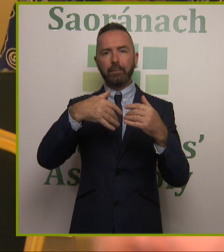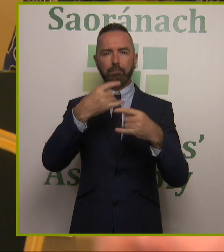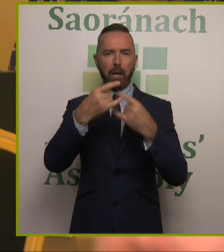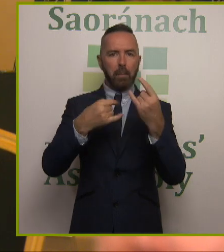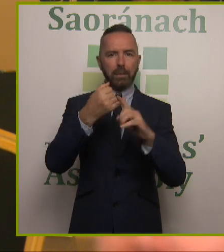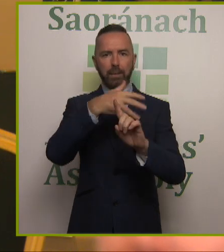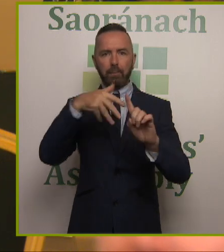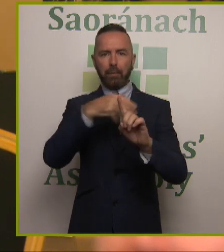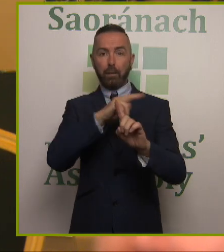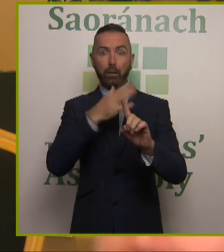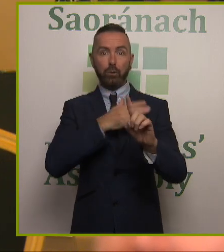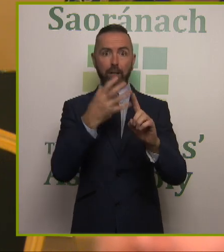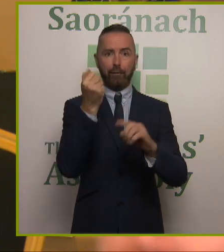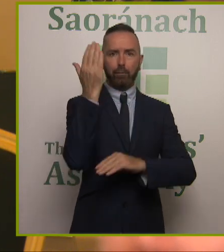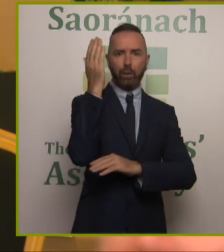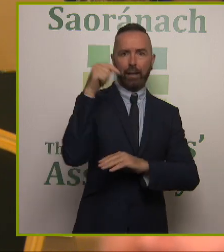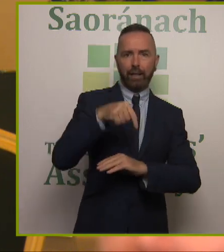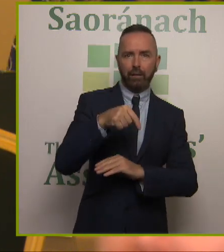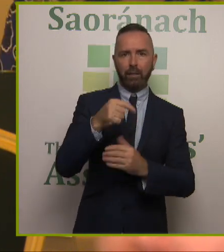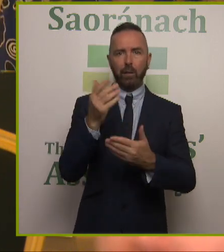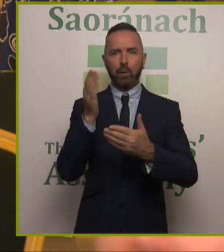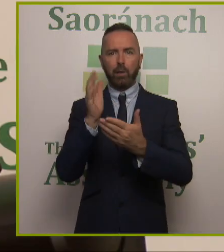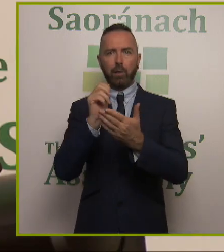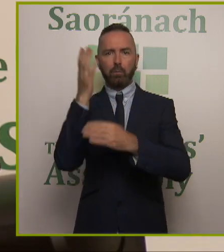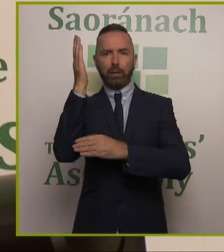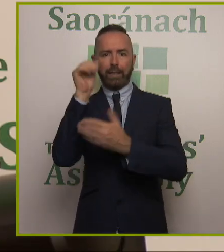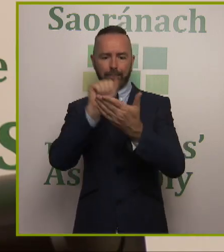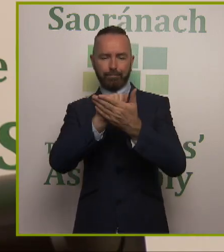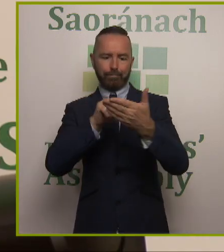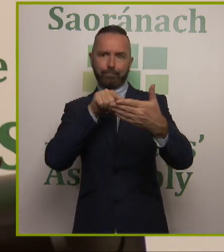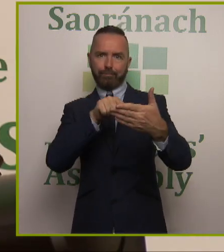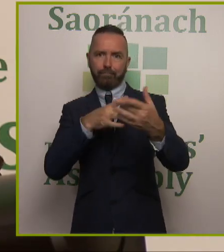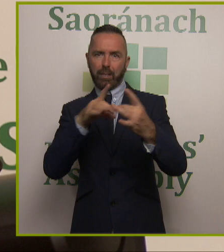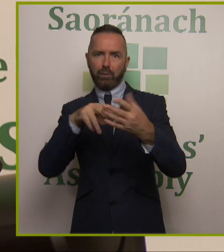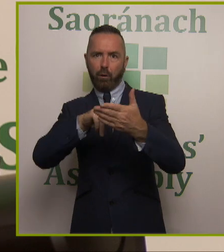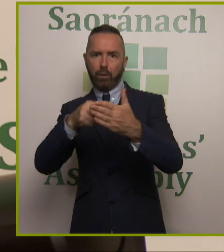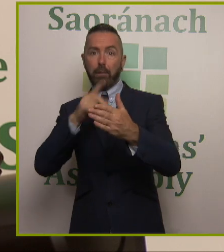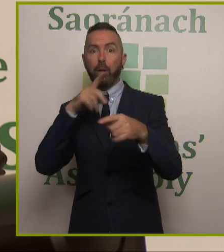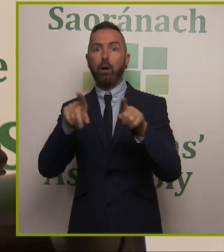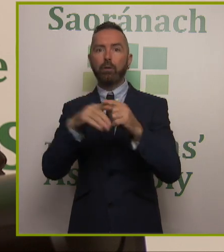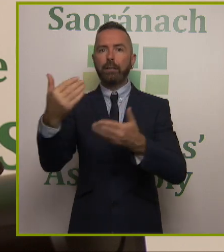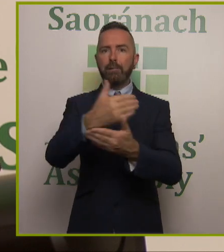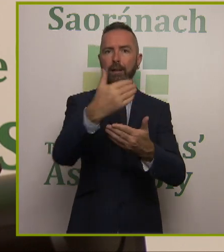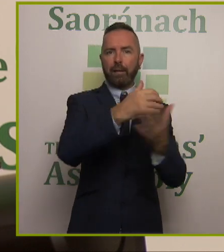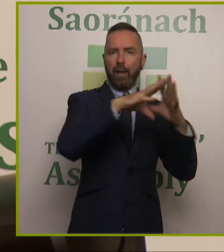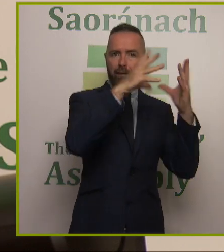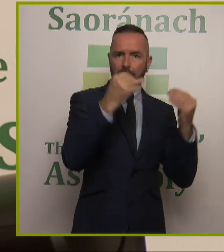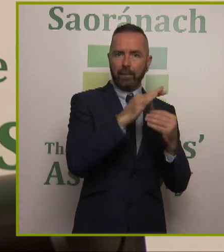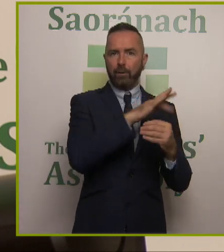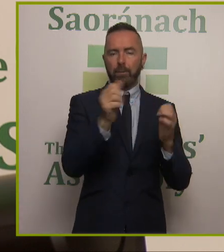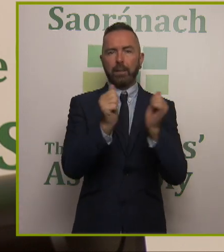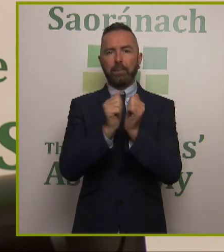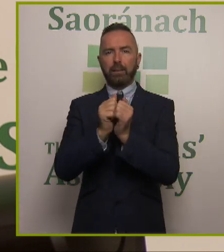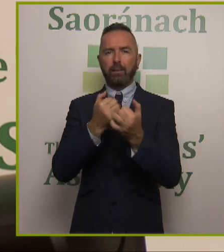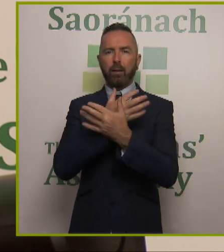speakers together here, get all their presentations, get everything here on time, make sure everything's organised for this, but also to collate everything from every single meeting.